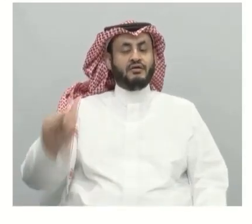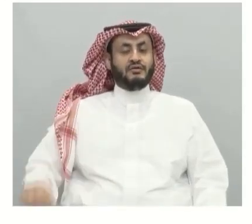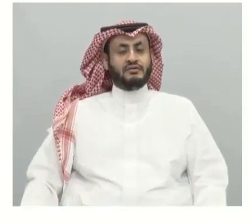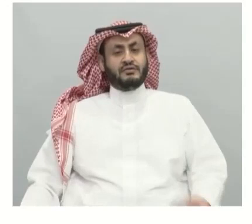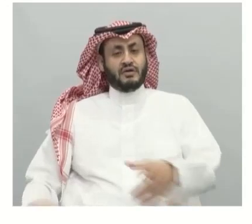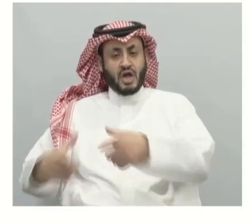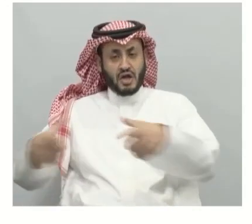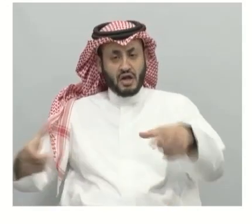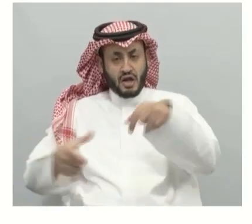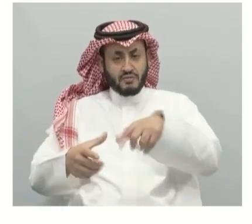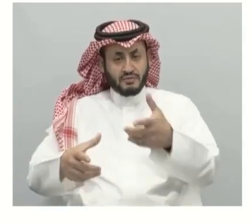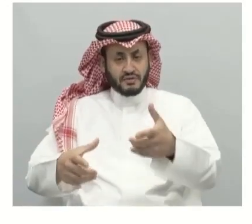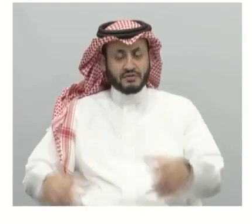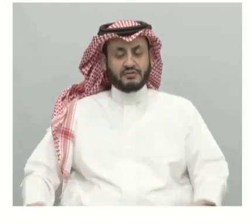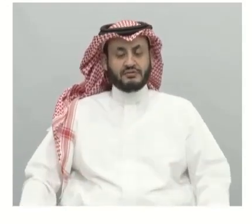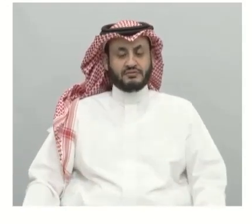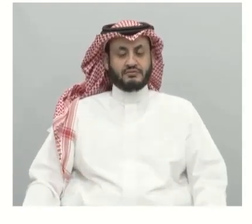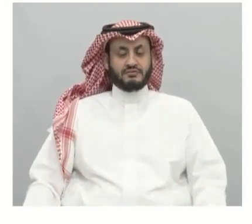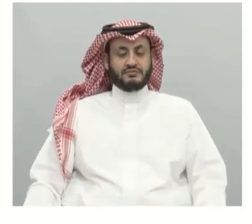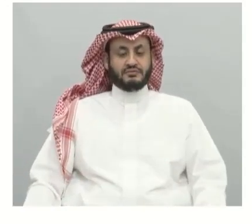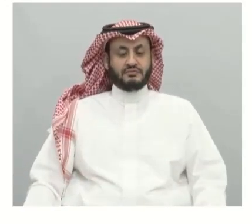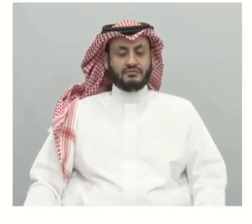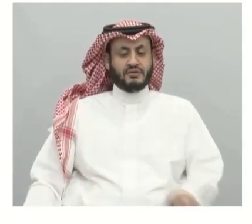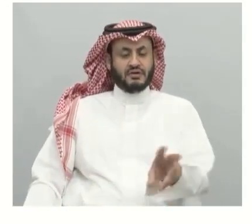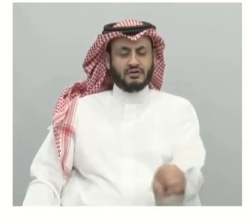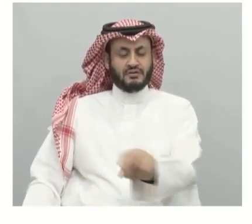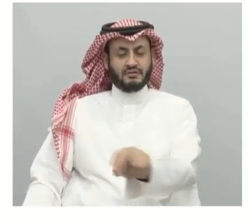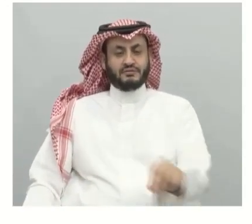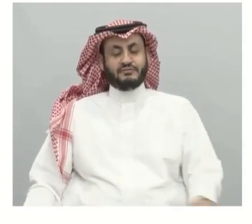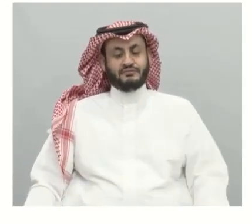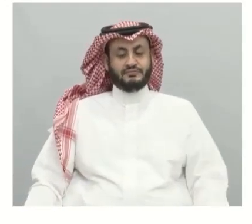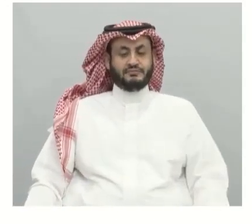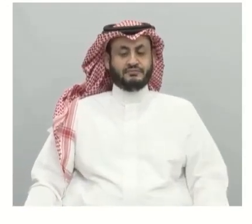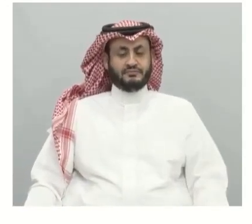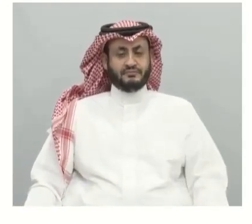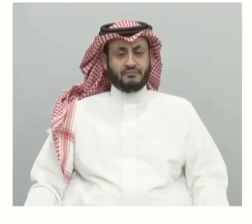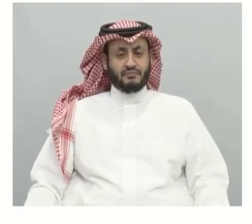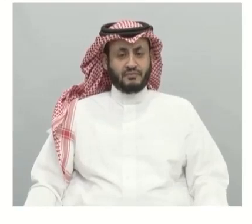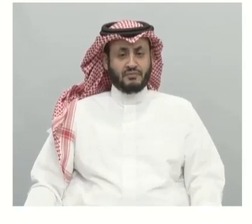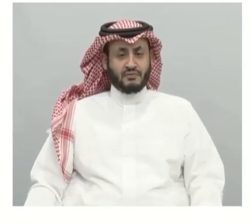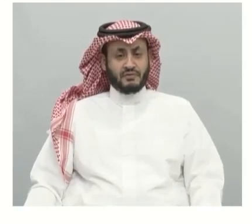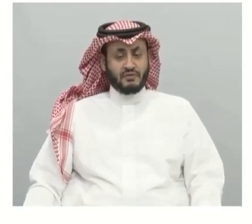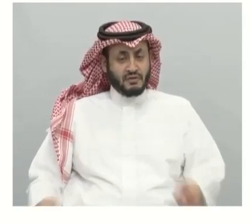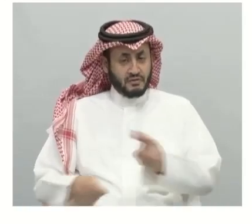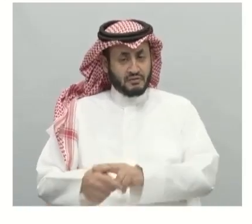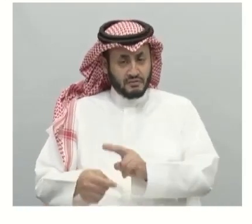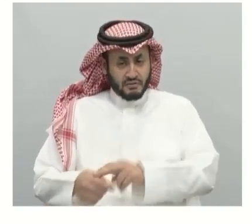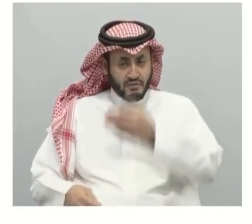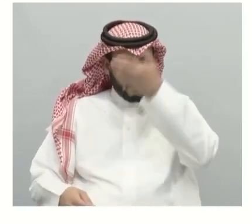capital city is Mexico City. This is very simple, right? Isn't it? Okay, so try to look